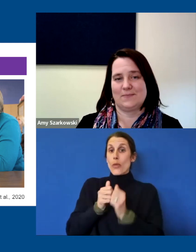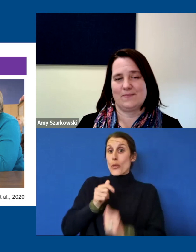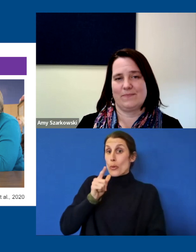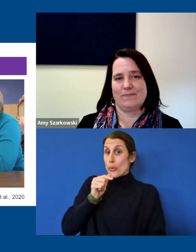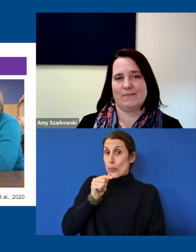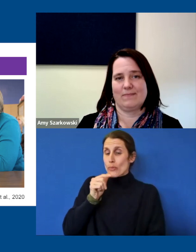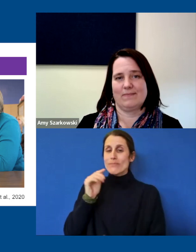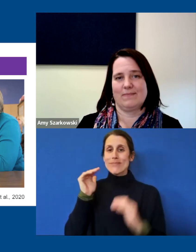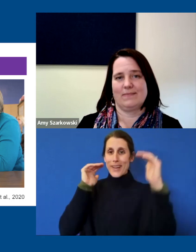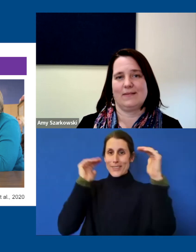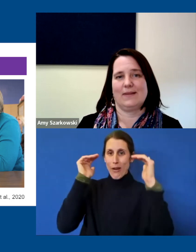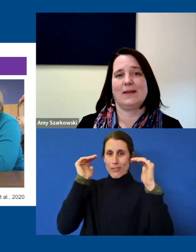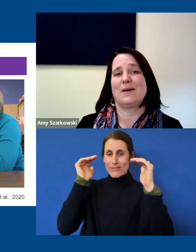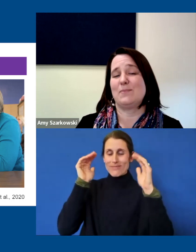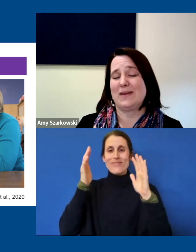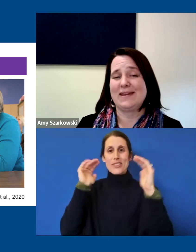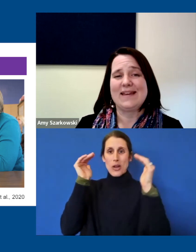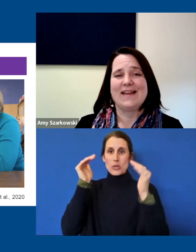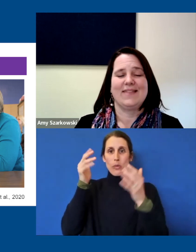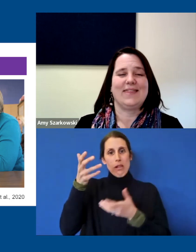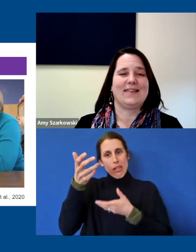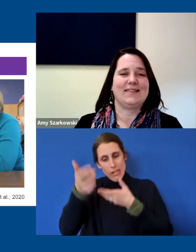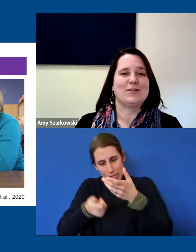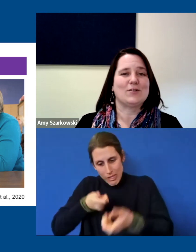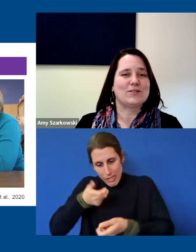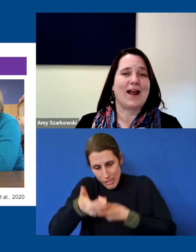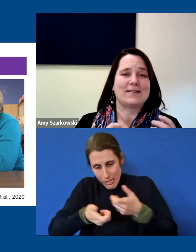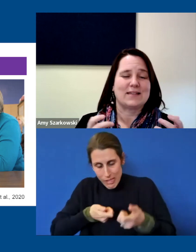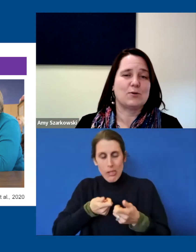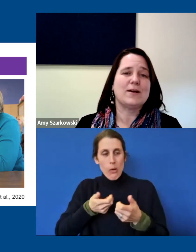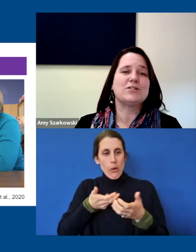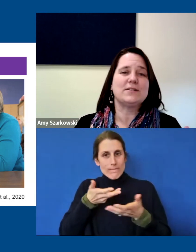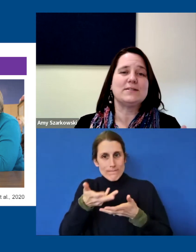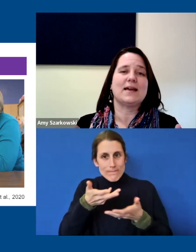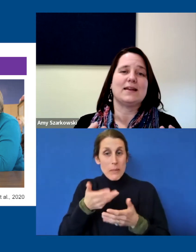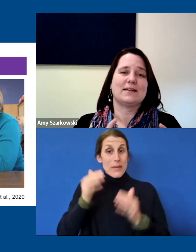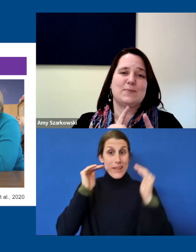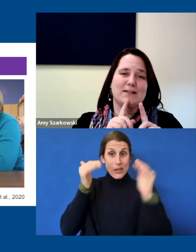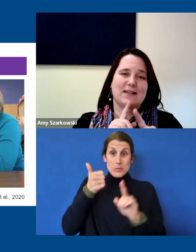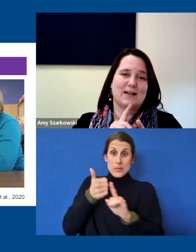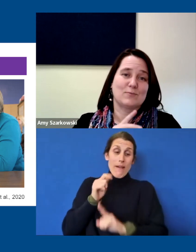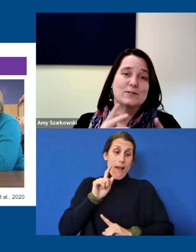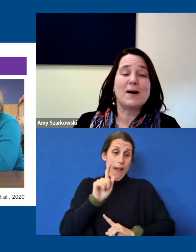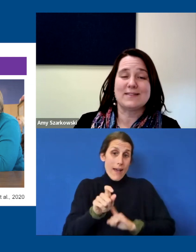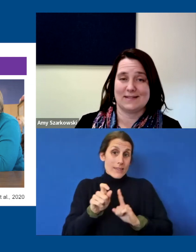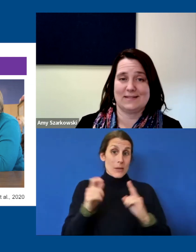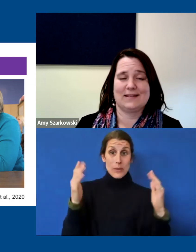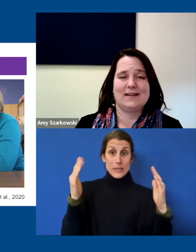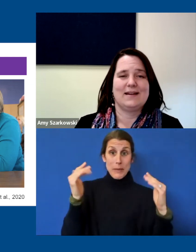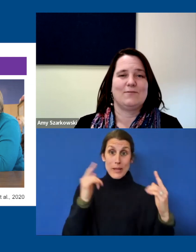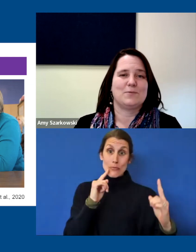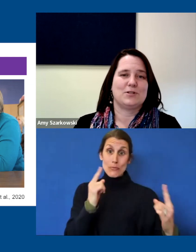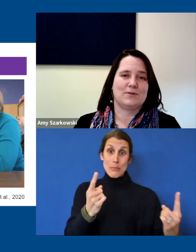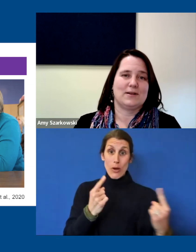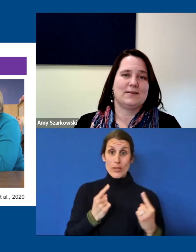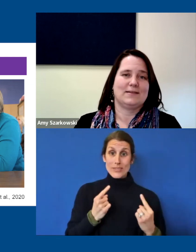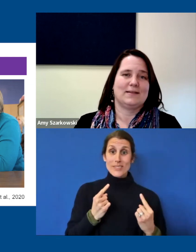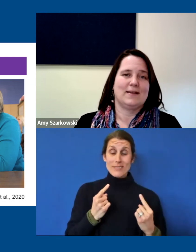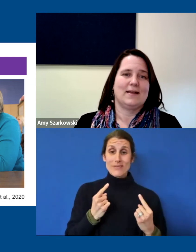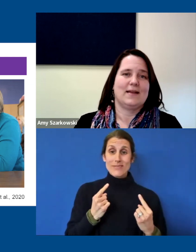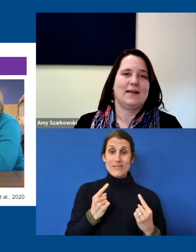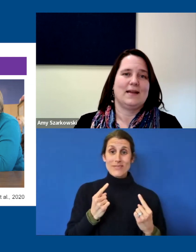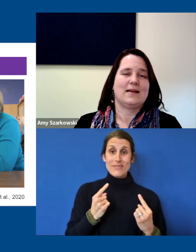exchanges. It might be that the adults are asking questions and expecting responses from